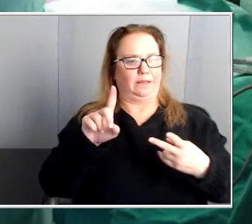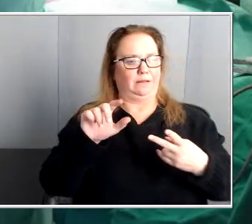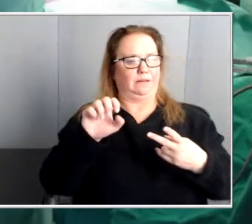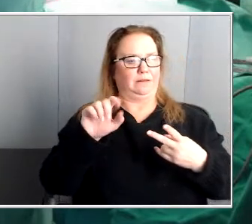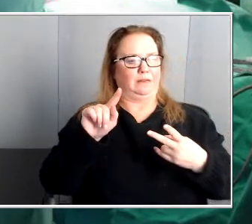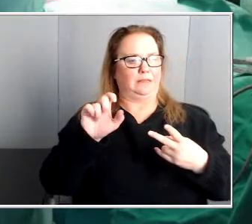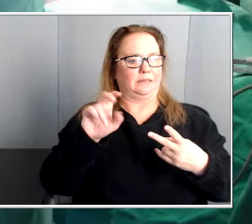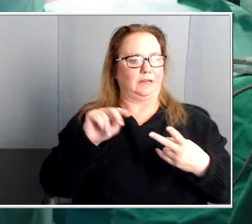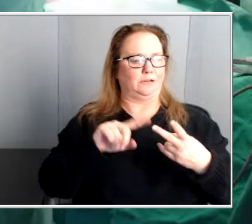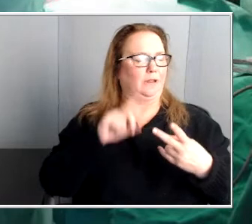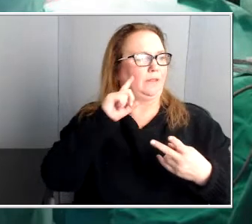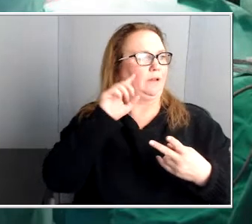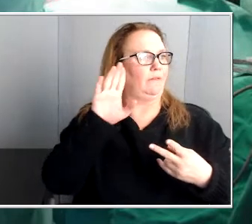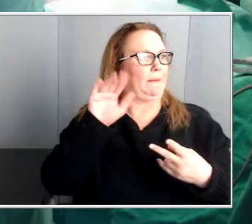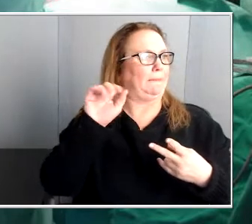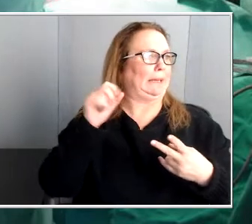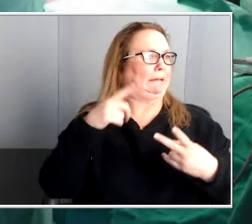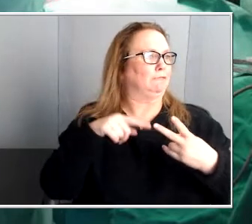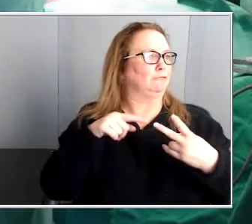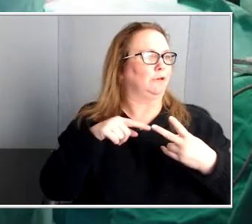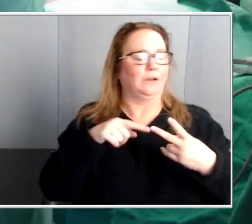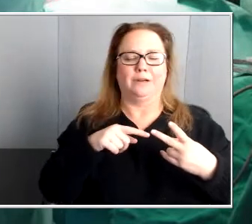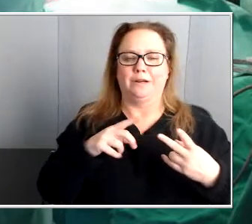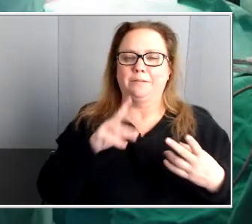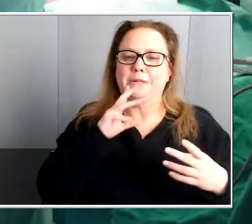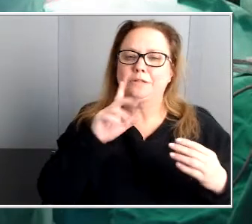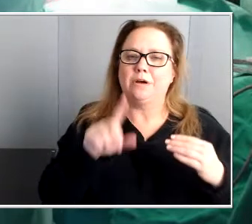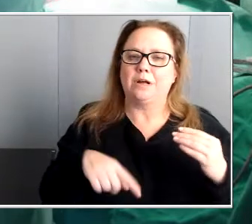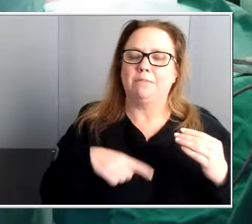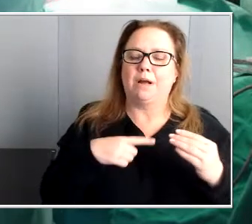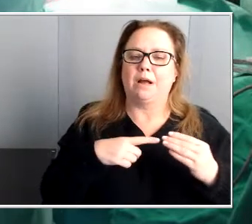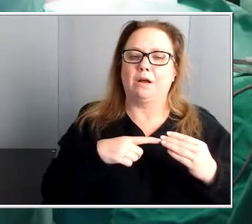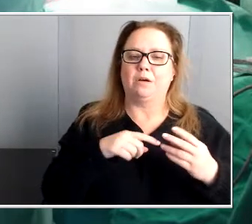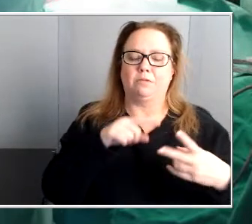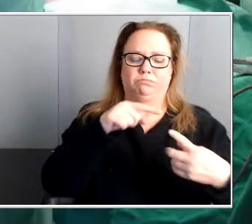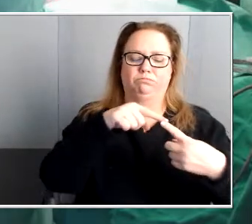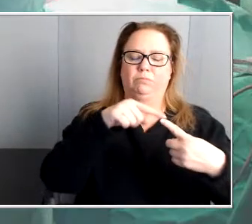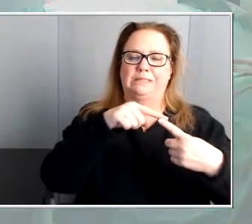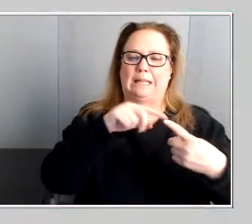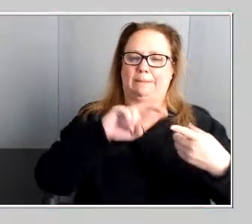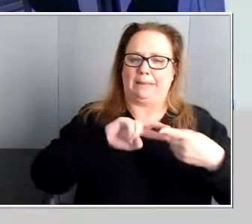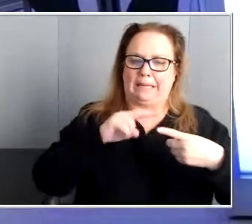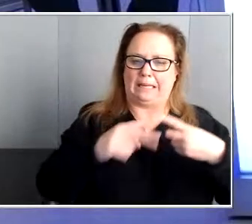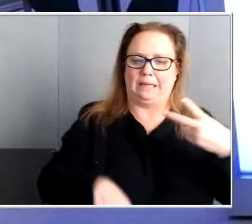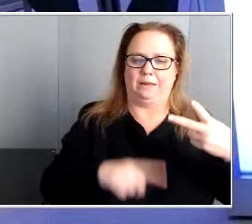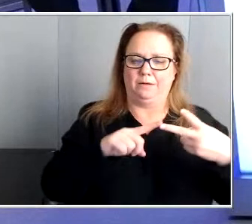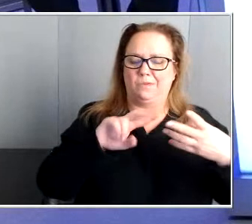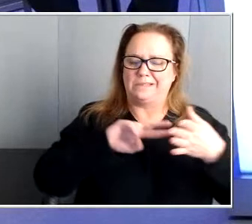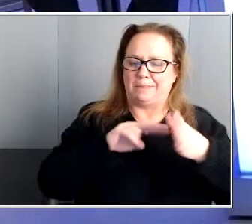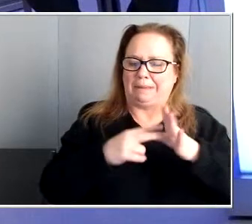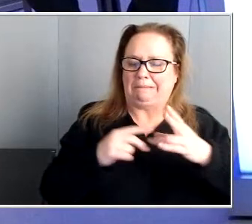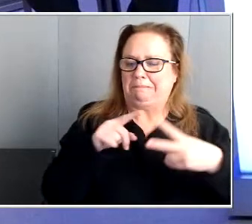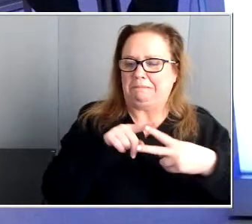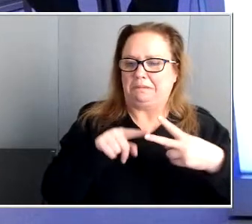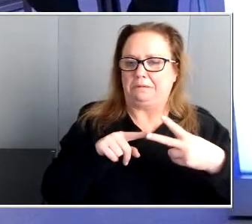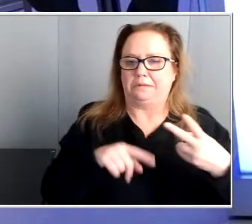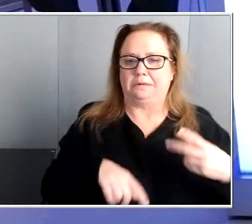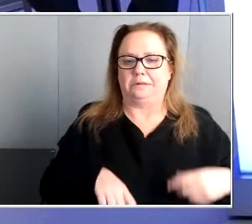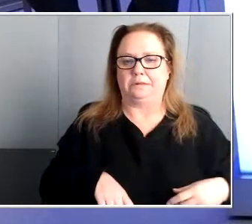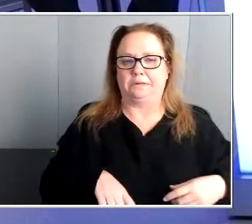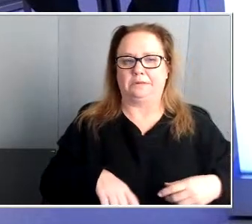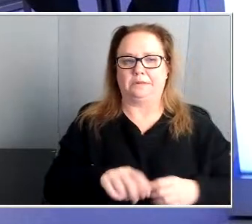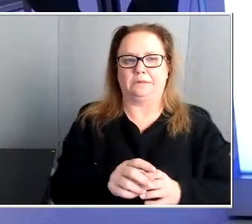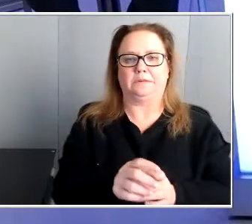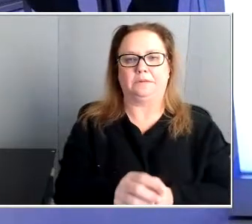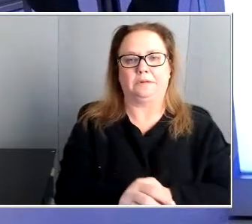like that. But what you guys would talk to us a little bit about what bridge to transplant is and what destination therapy is. Dr. Shah. So